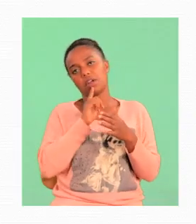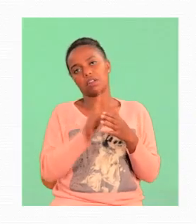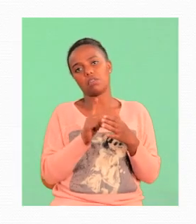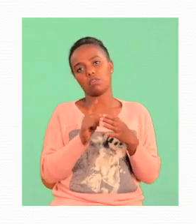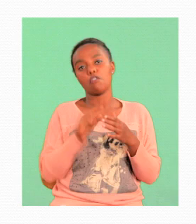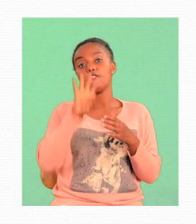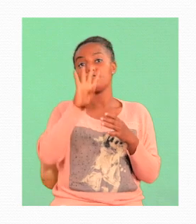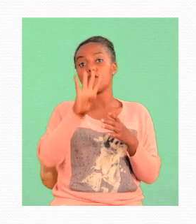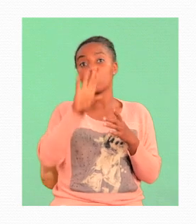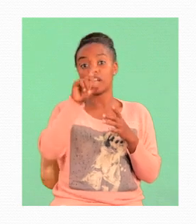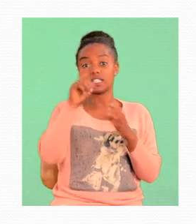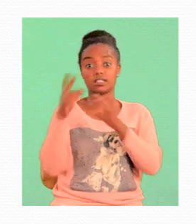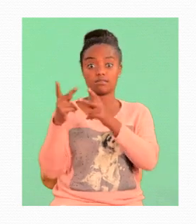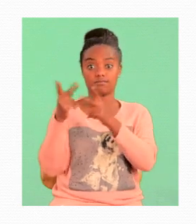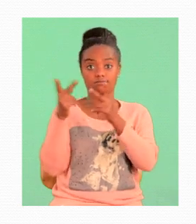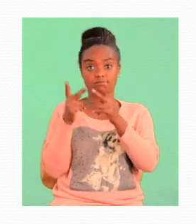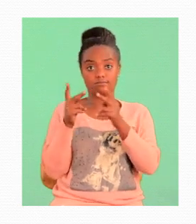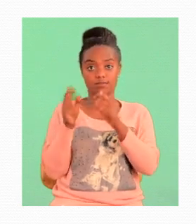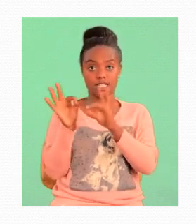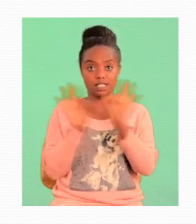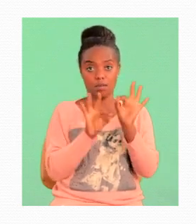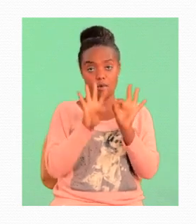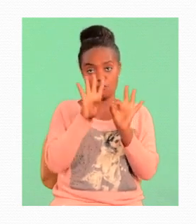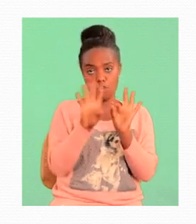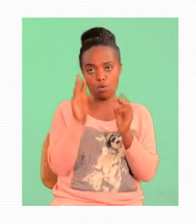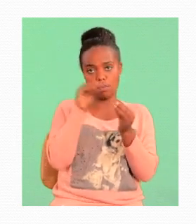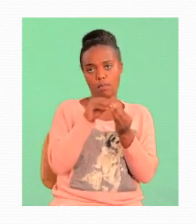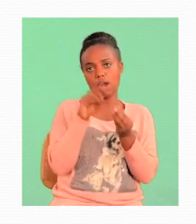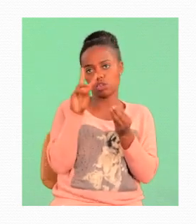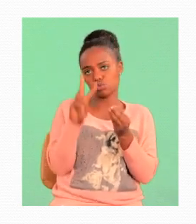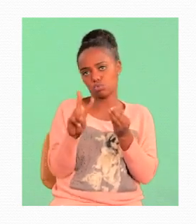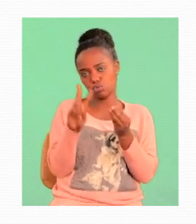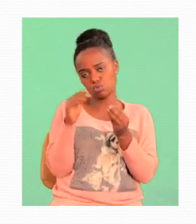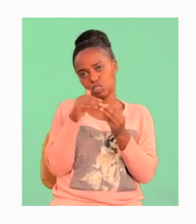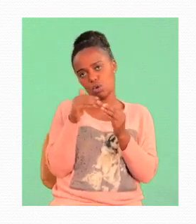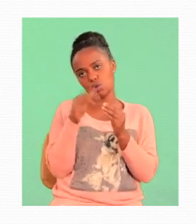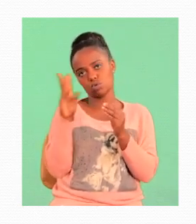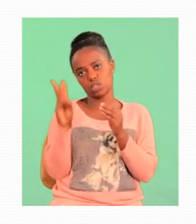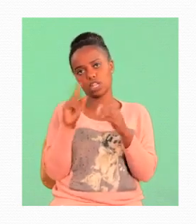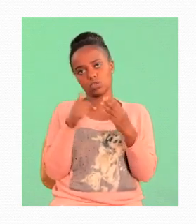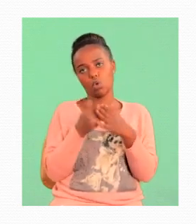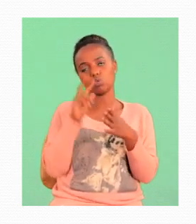If you take 4, 4 plus 2 gives you 6. 4 and